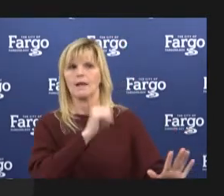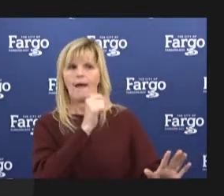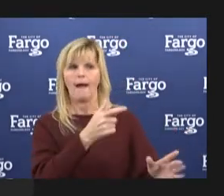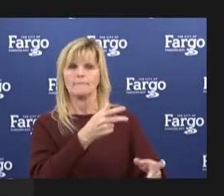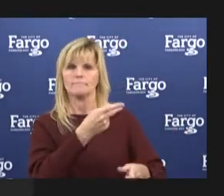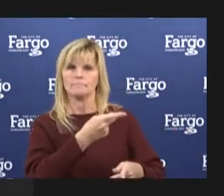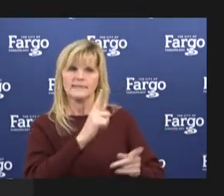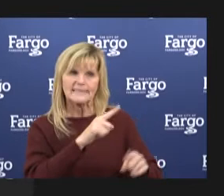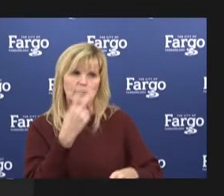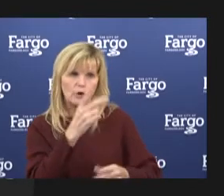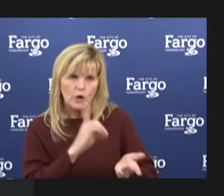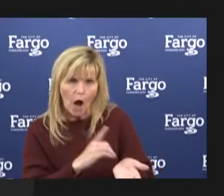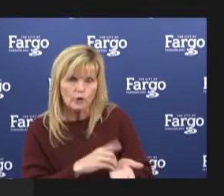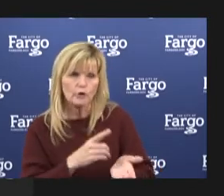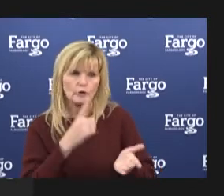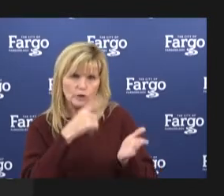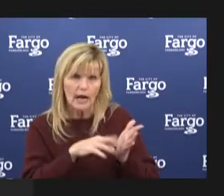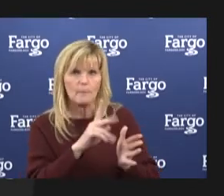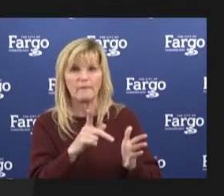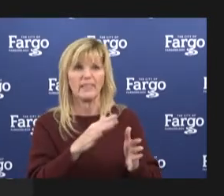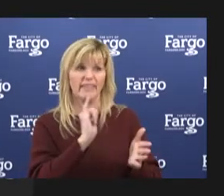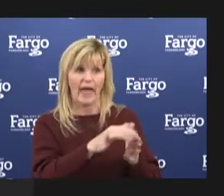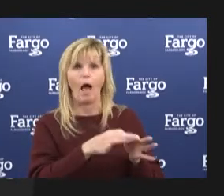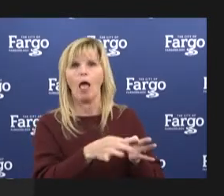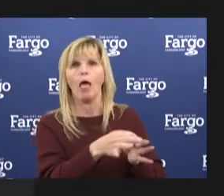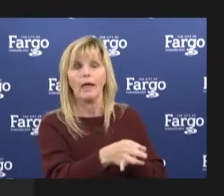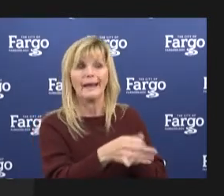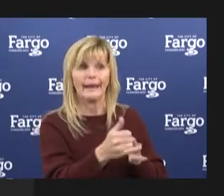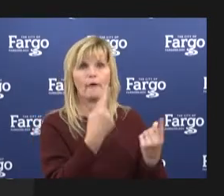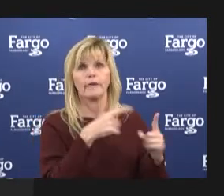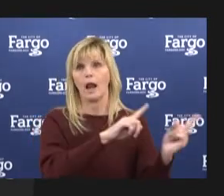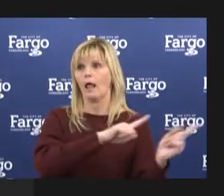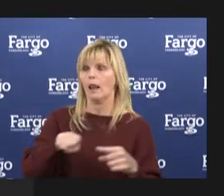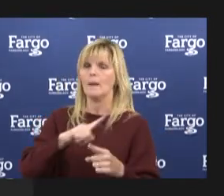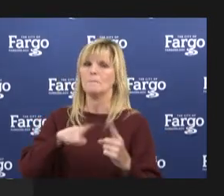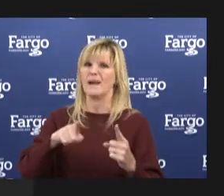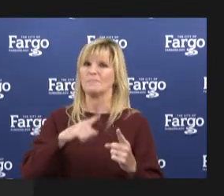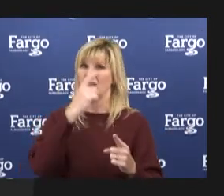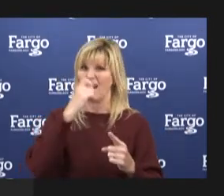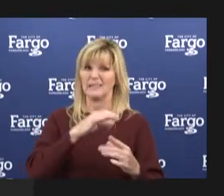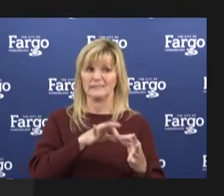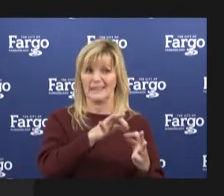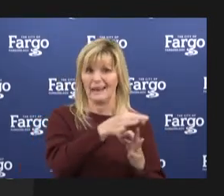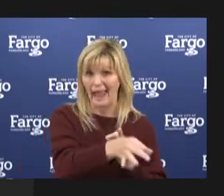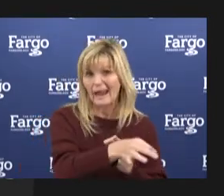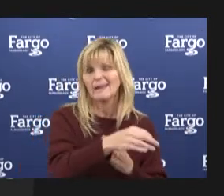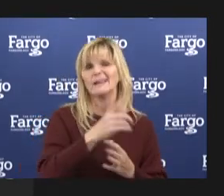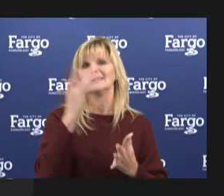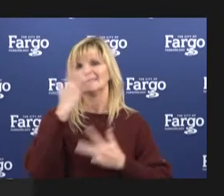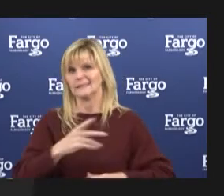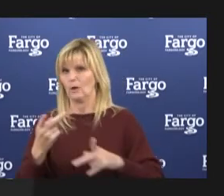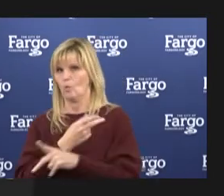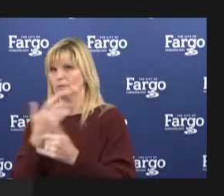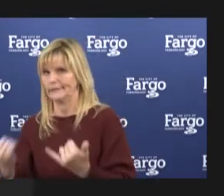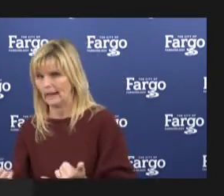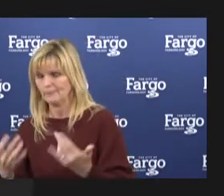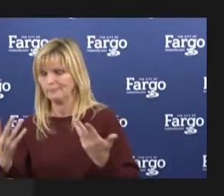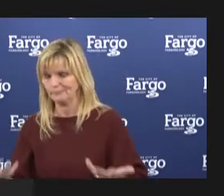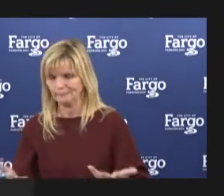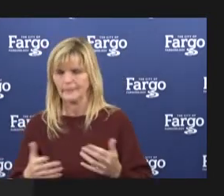care. There have been significant advances that have been made and that we have been able to take advantage to in